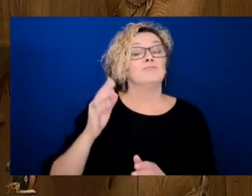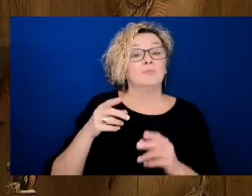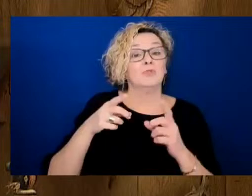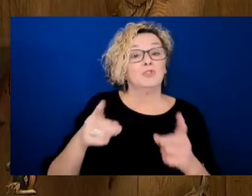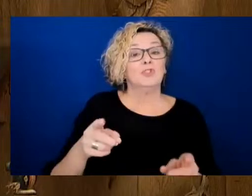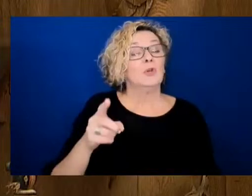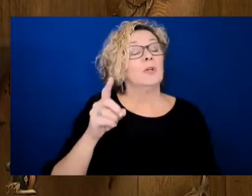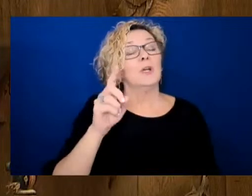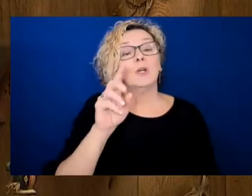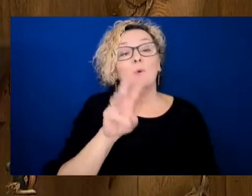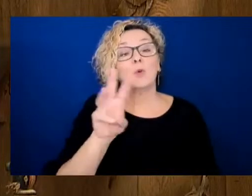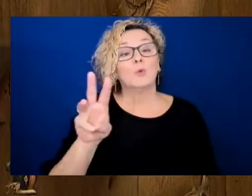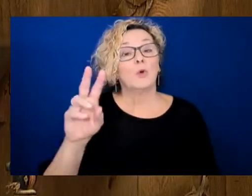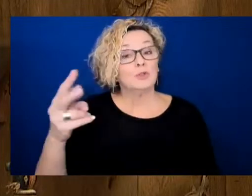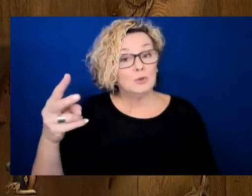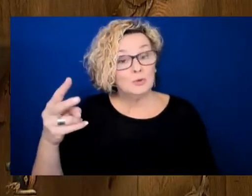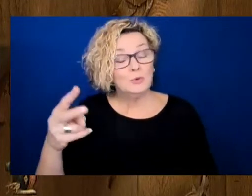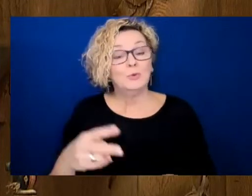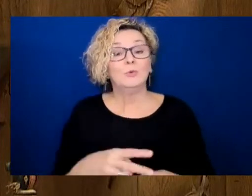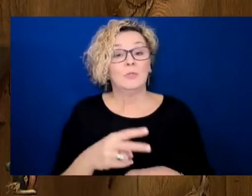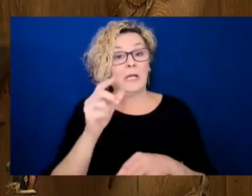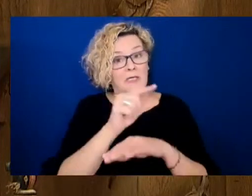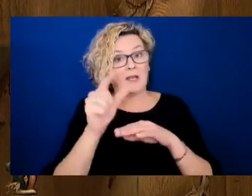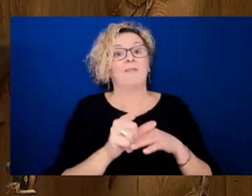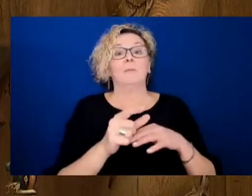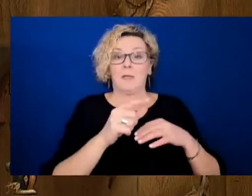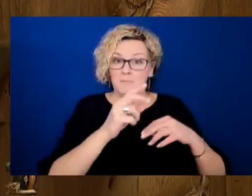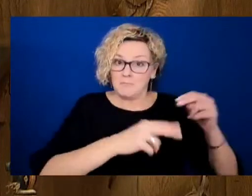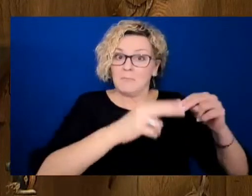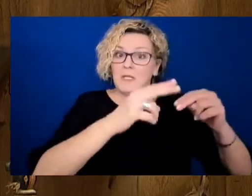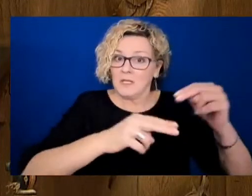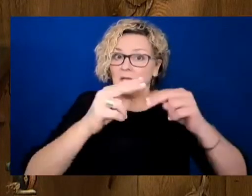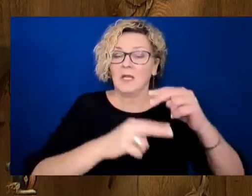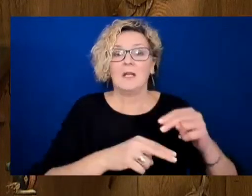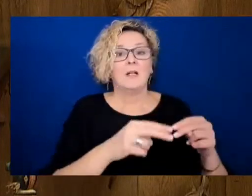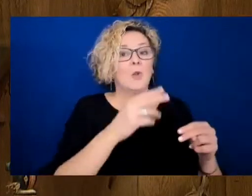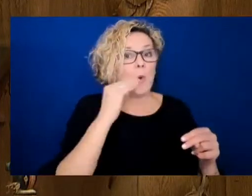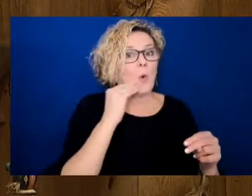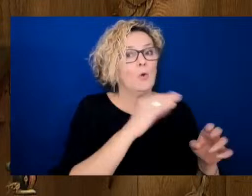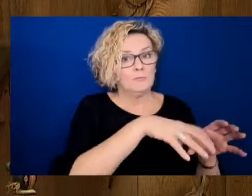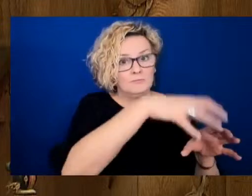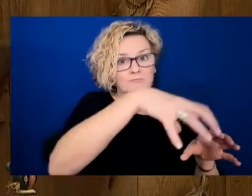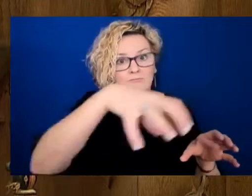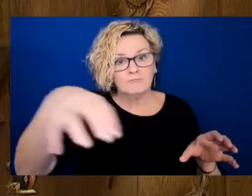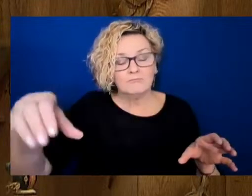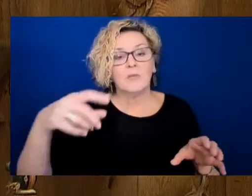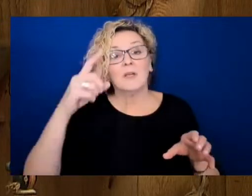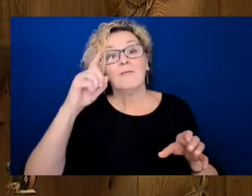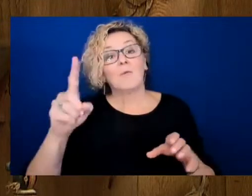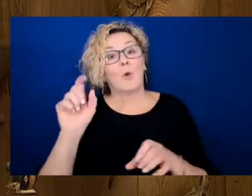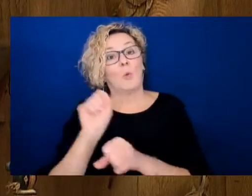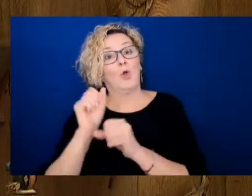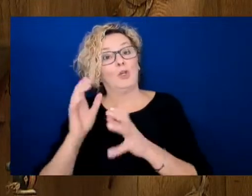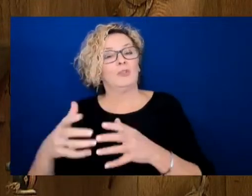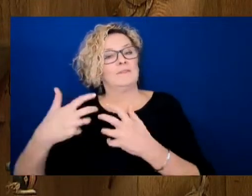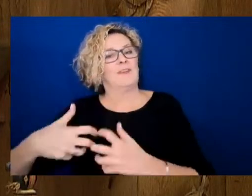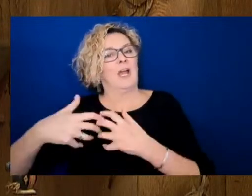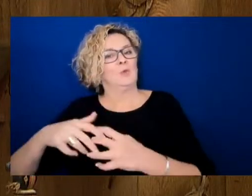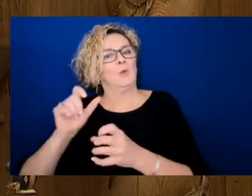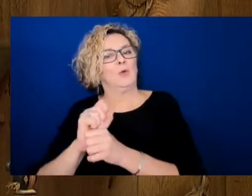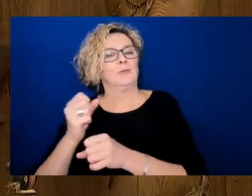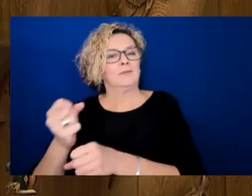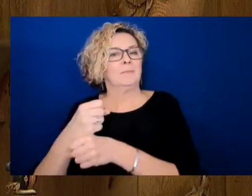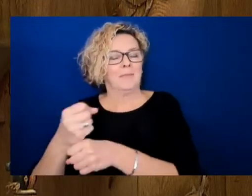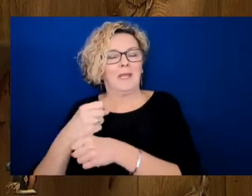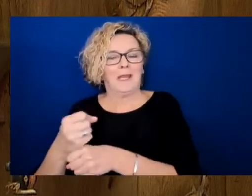for workers so they could build warships in Esquimalt and bombers in Richmond. At the end of the war, the demand for